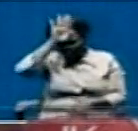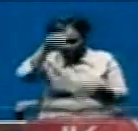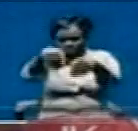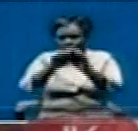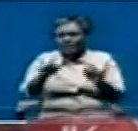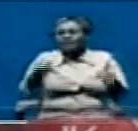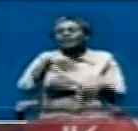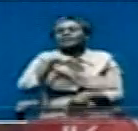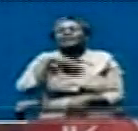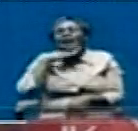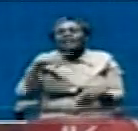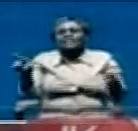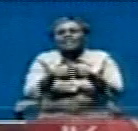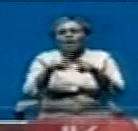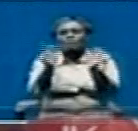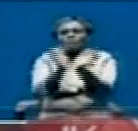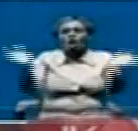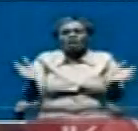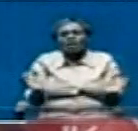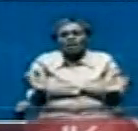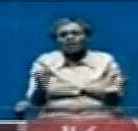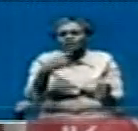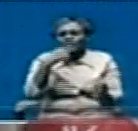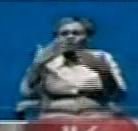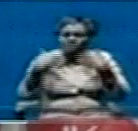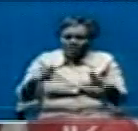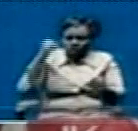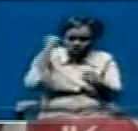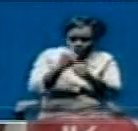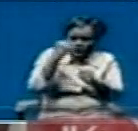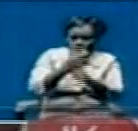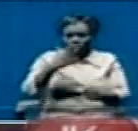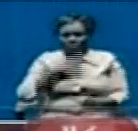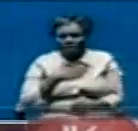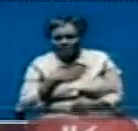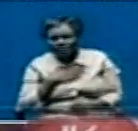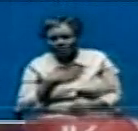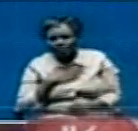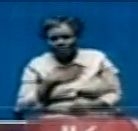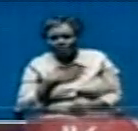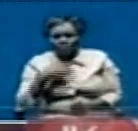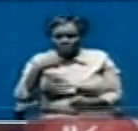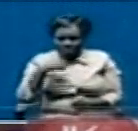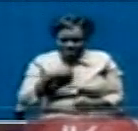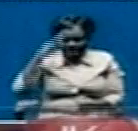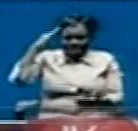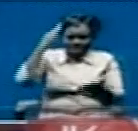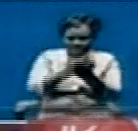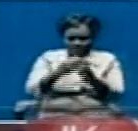like the Apostle Paul, who said, I have finished my course. I have kept the faith.